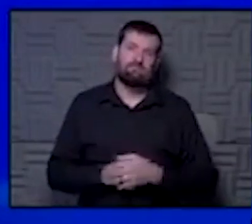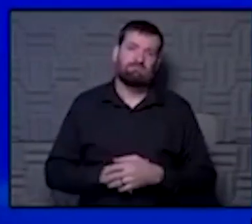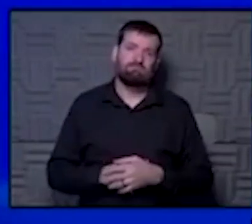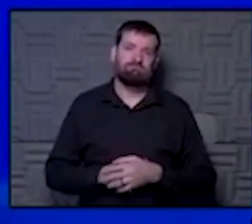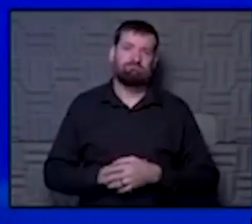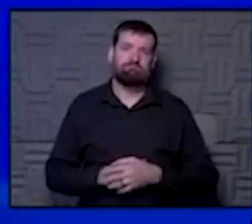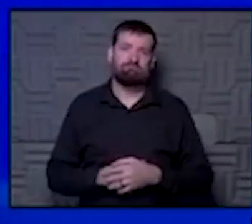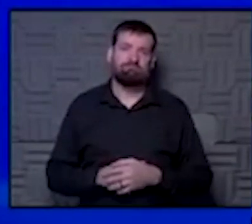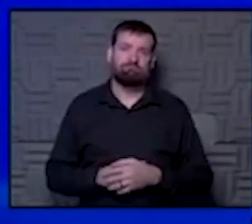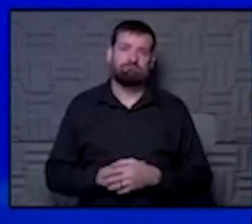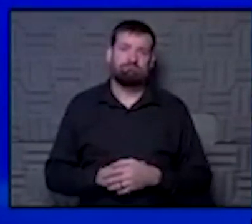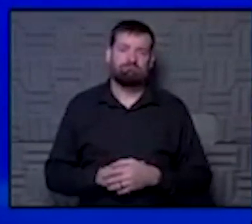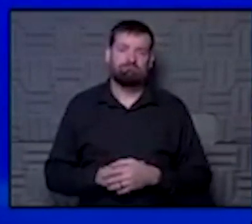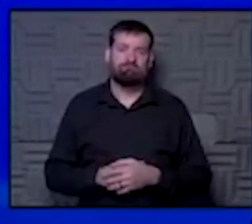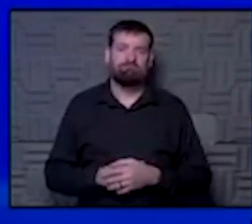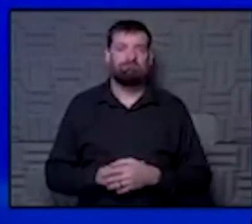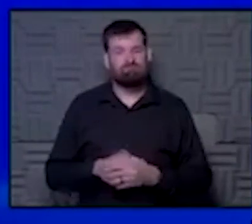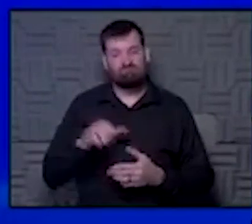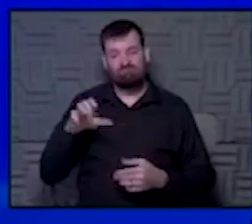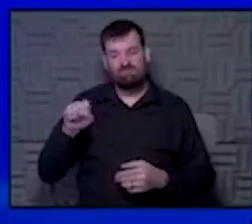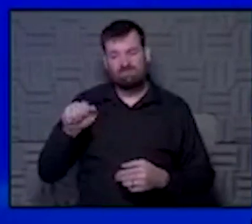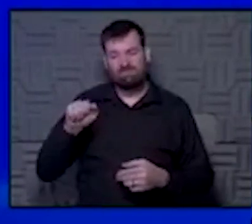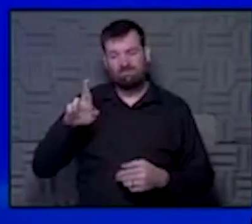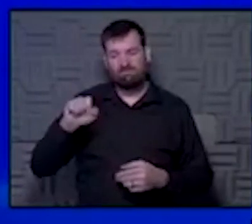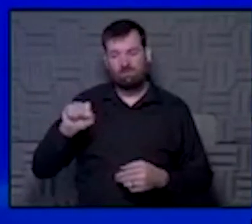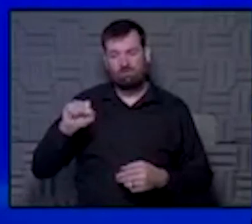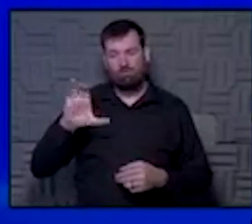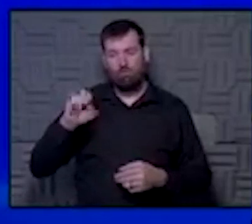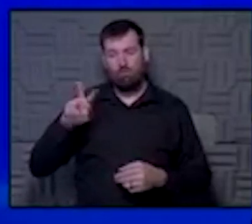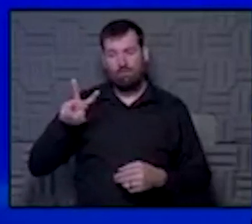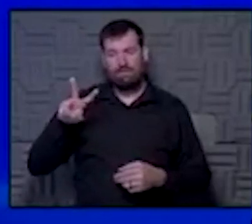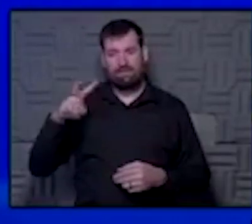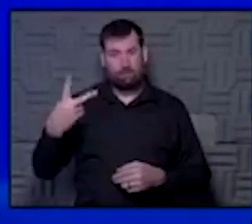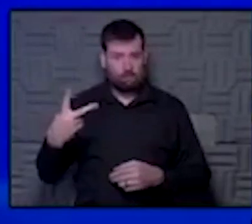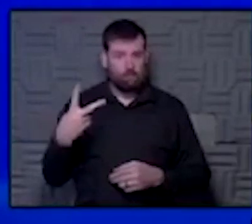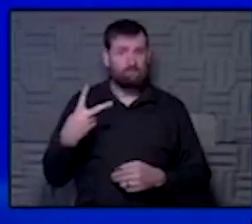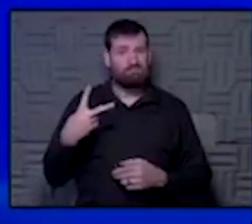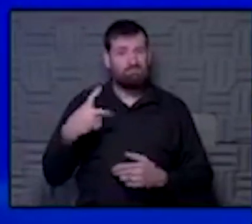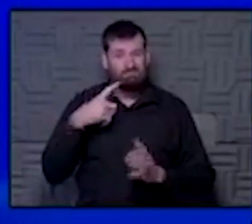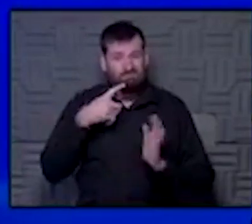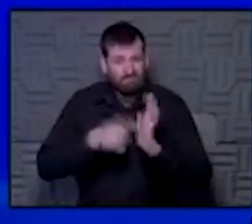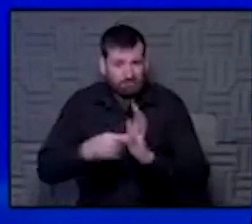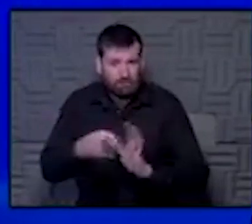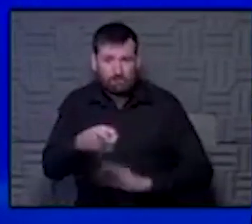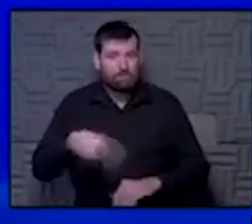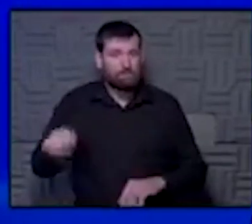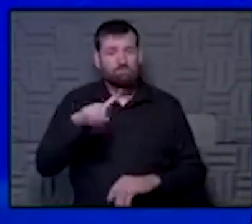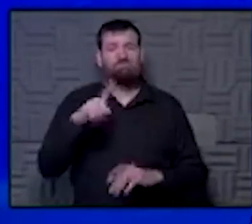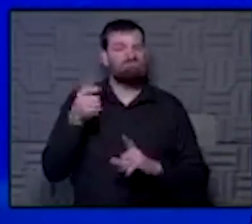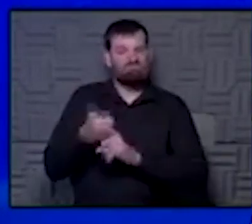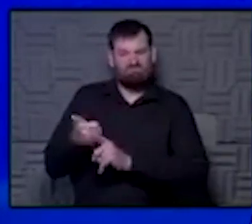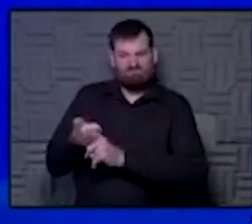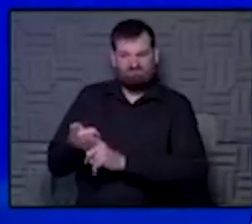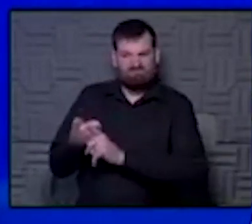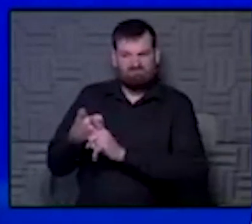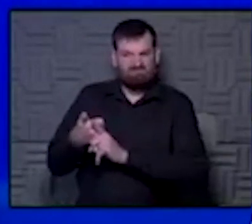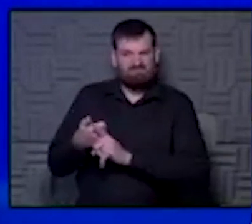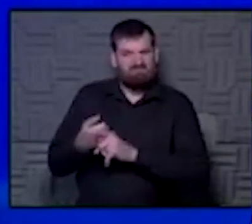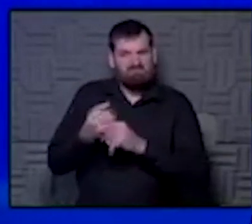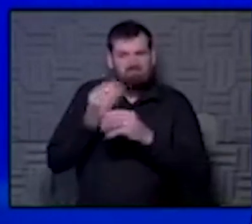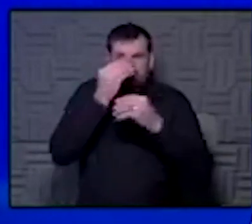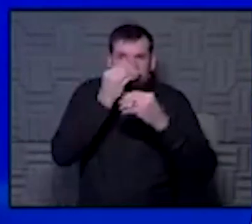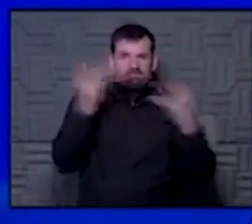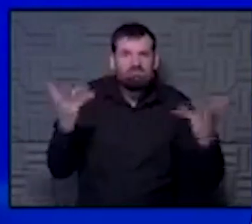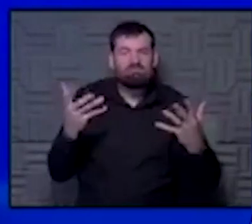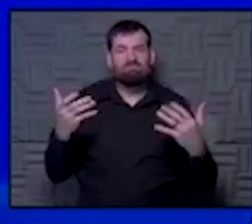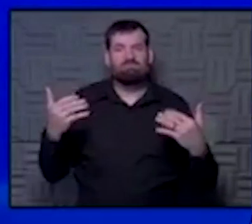find you. Because that's what SARS-CoV-2, it finds you. Remember, we said it before. SARS-CoV-2, it doesn't care